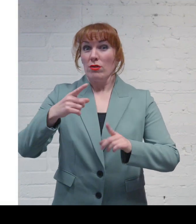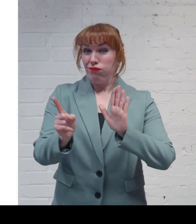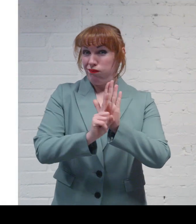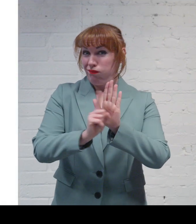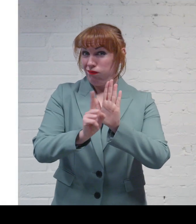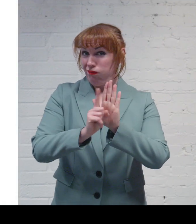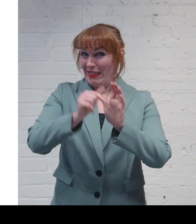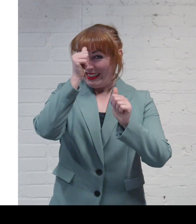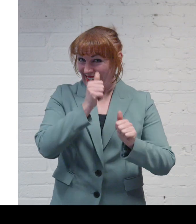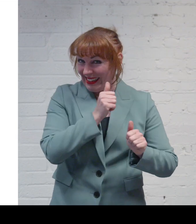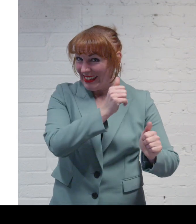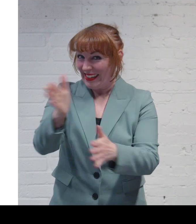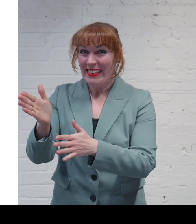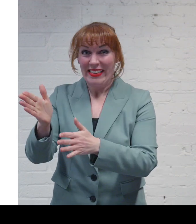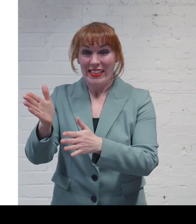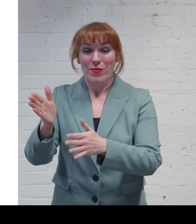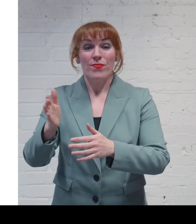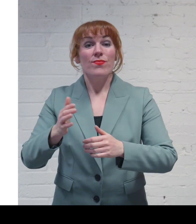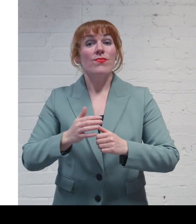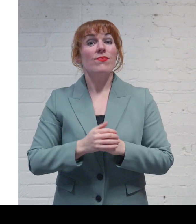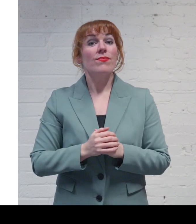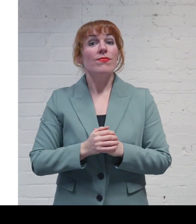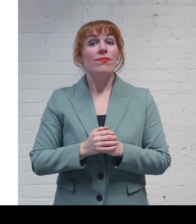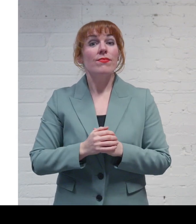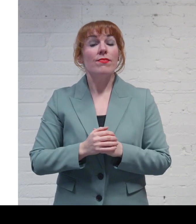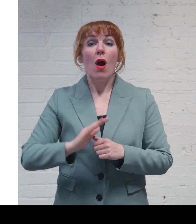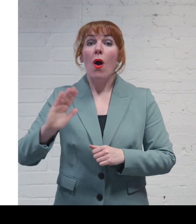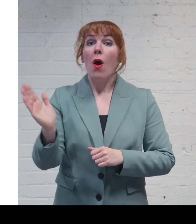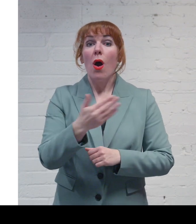In case of an emergency, a warning sound and an announcement will be made.